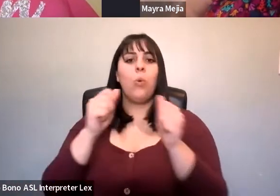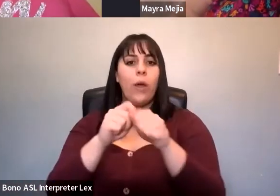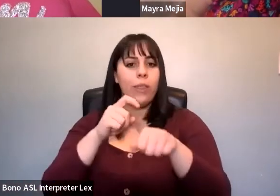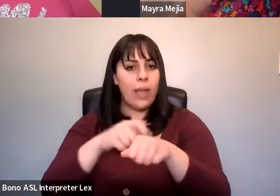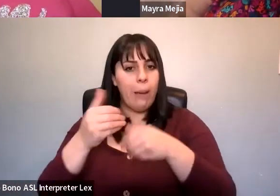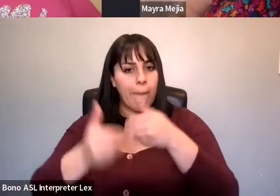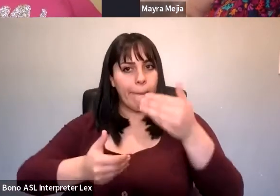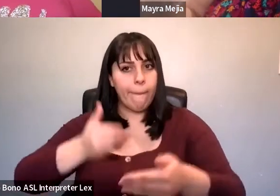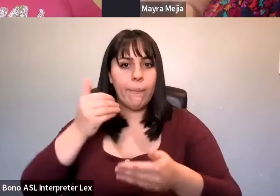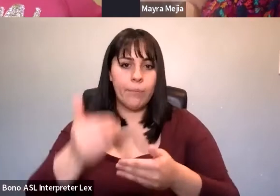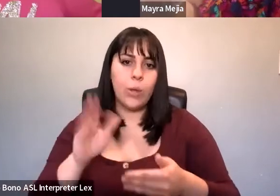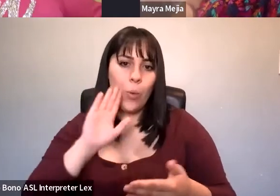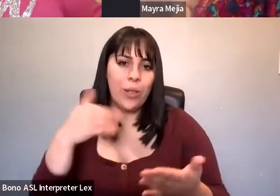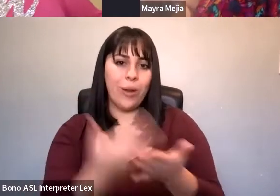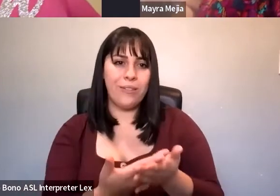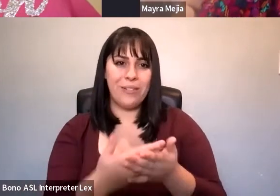the end of our episode.